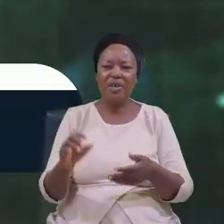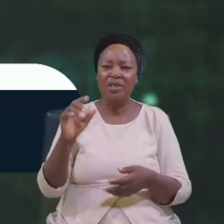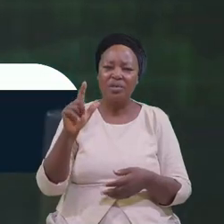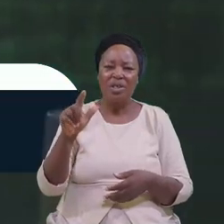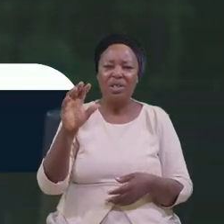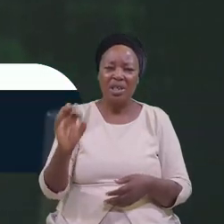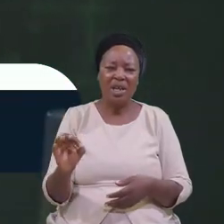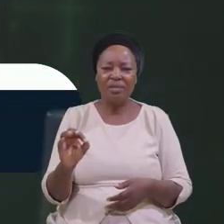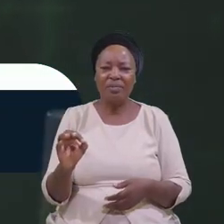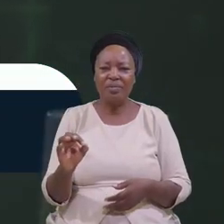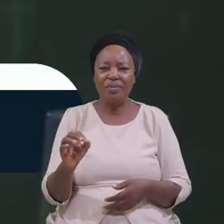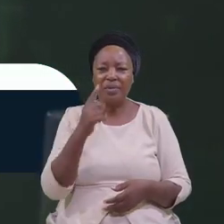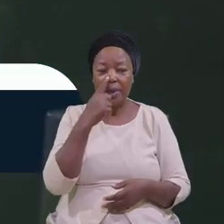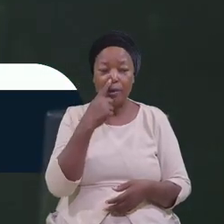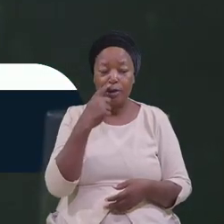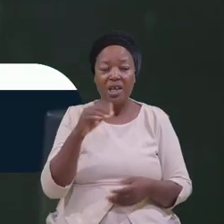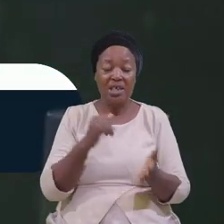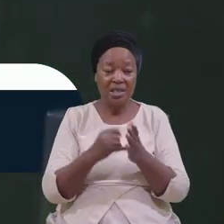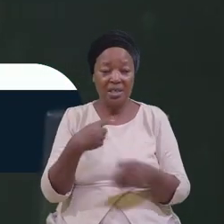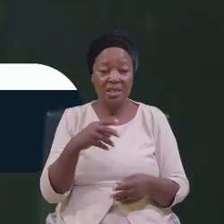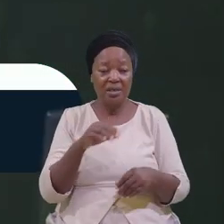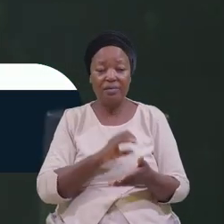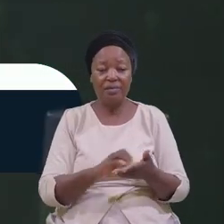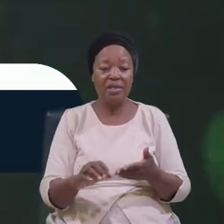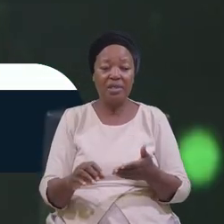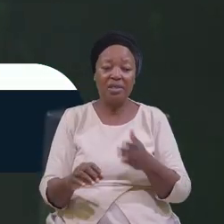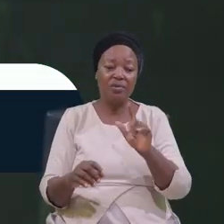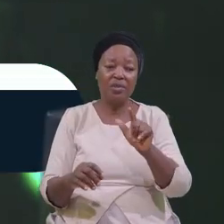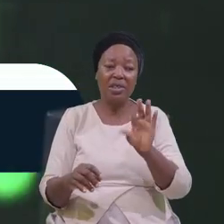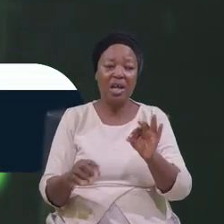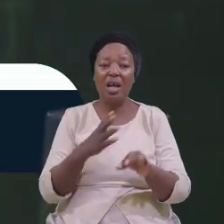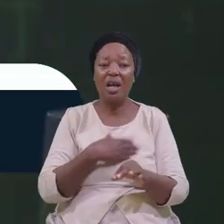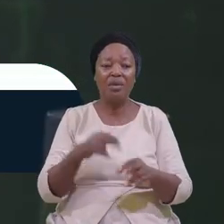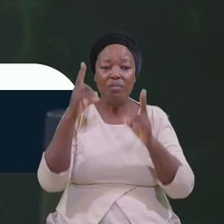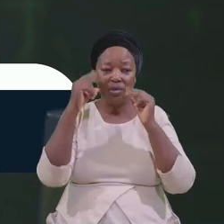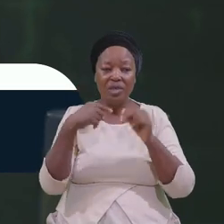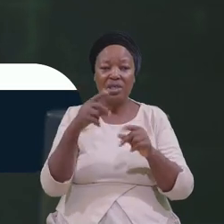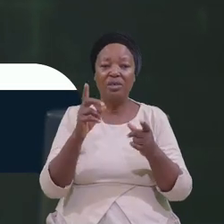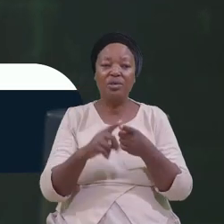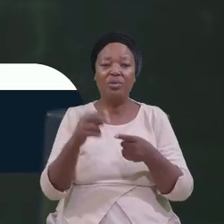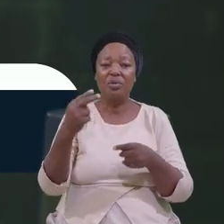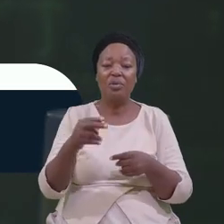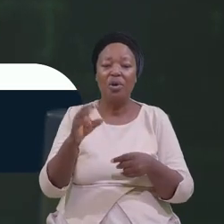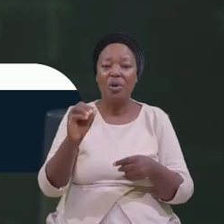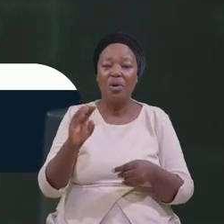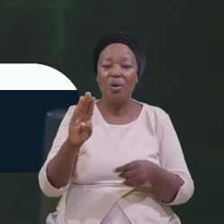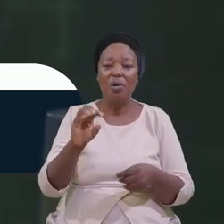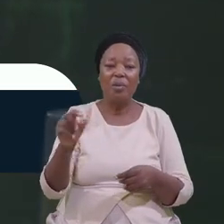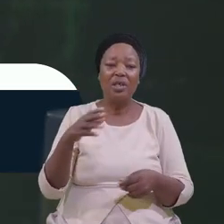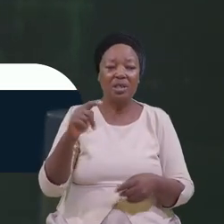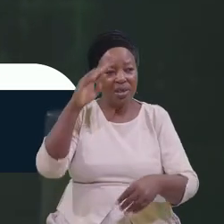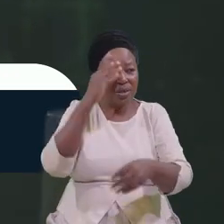verse 29. It says in verse 29, and Moses said unto Hobab, the son of Reguel,